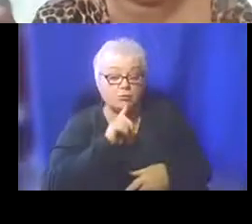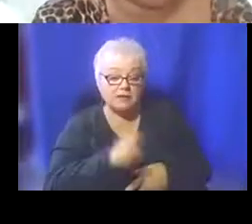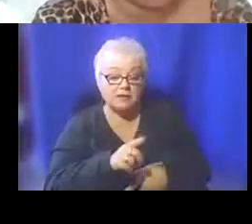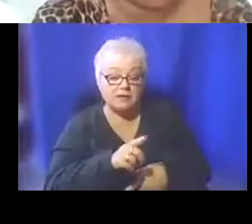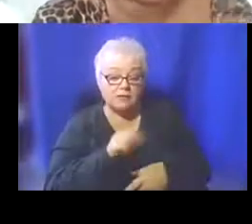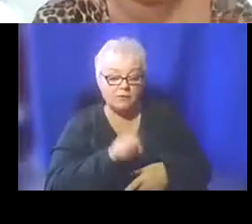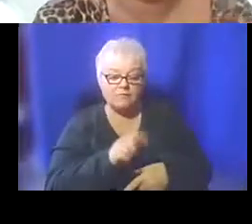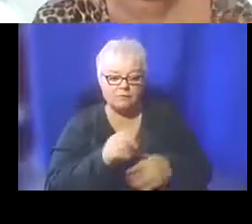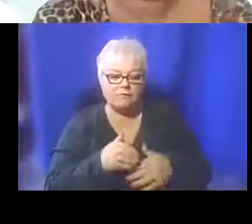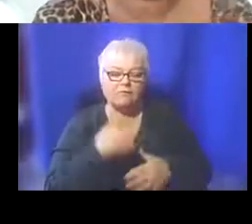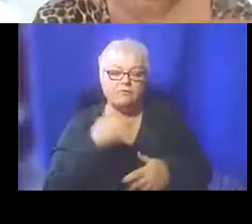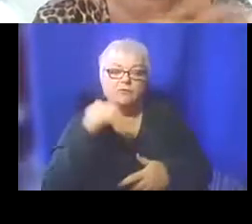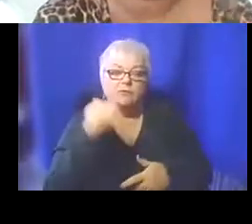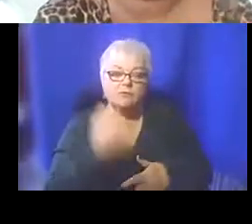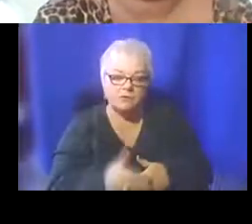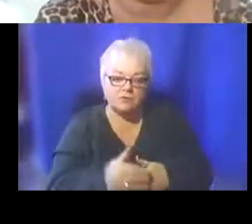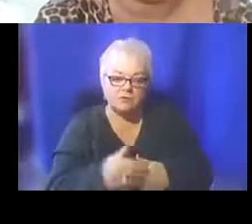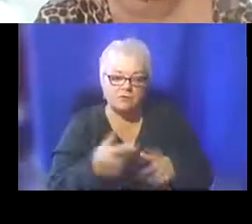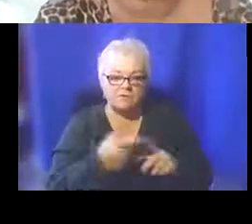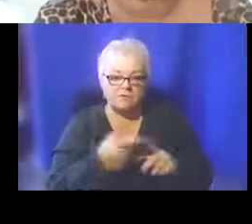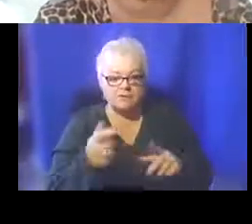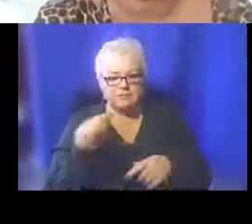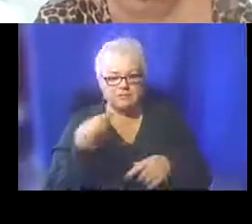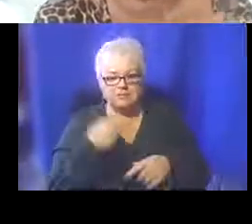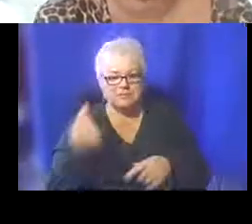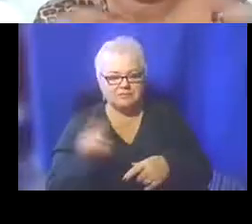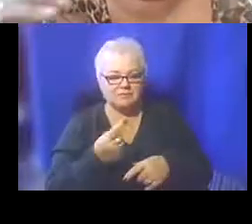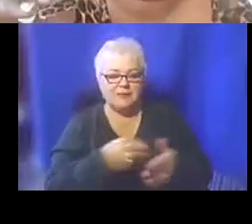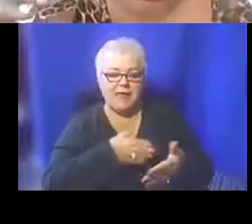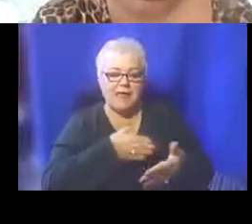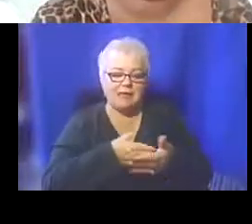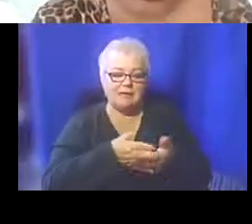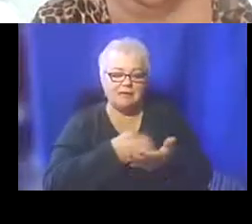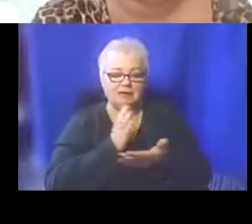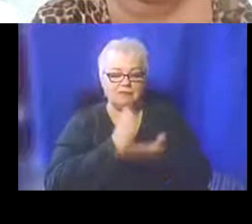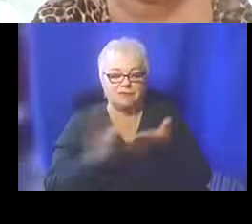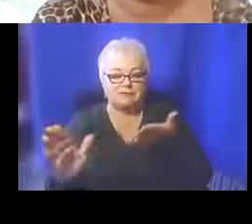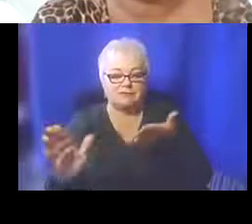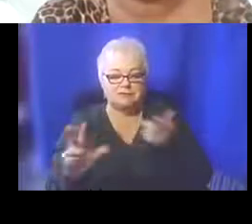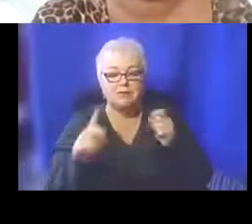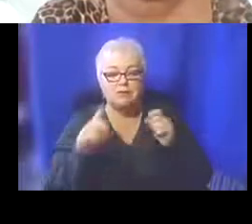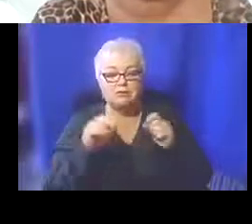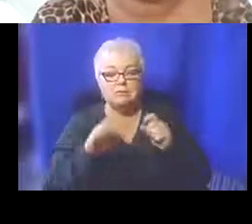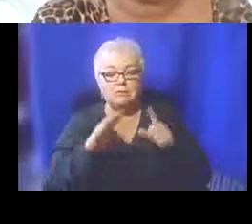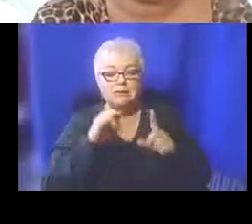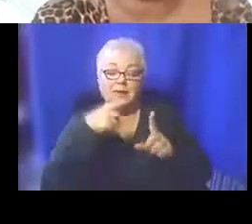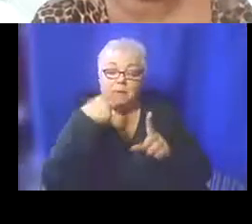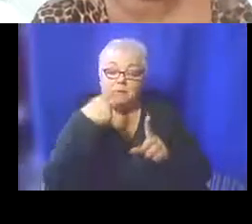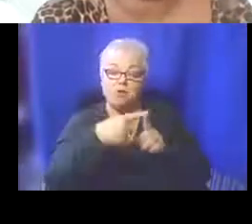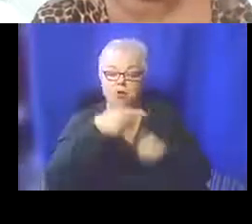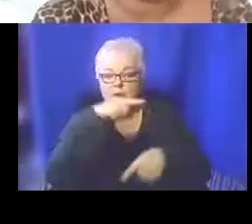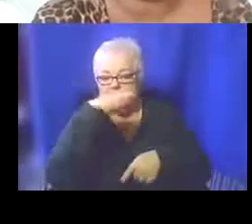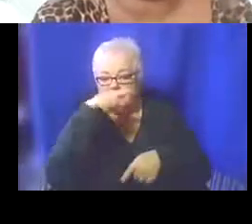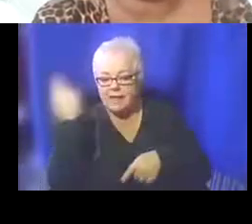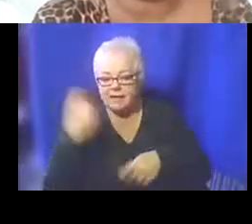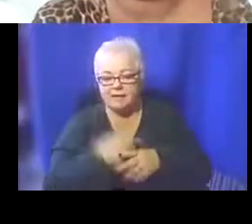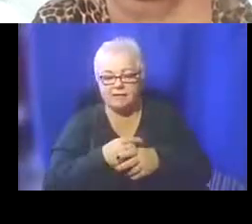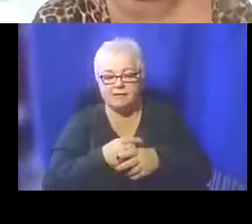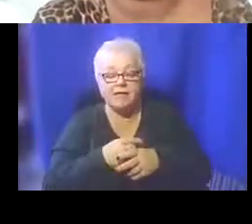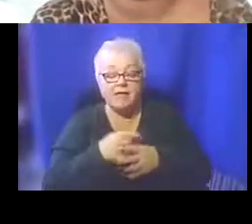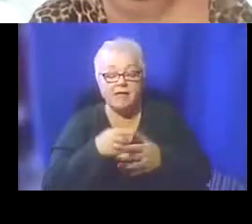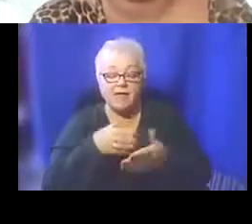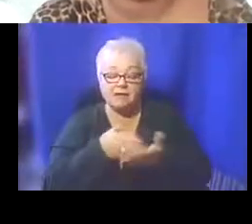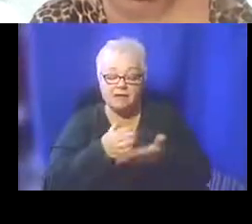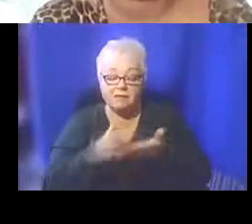move a step further from just being anti-racist to being pro-Black, because there's a difference between being anti-racist